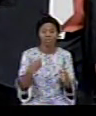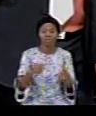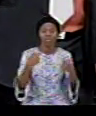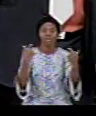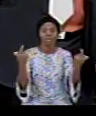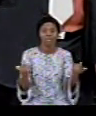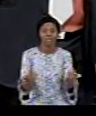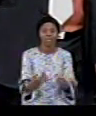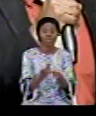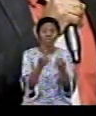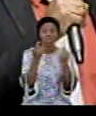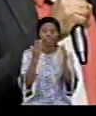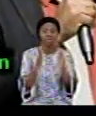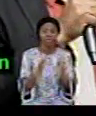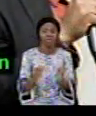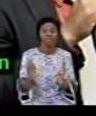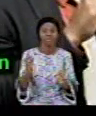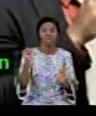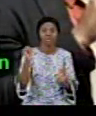the Lost